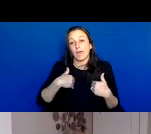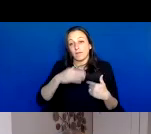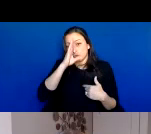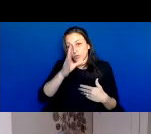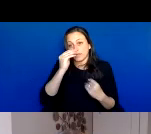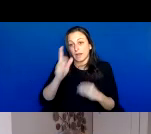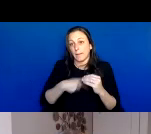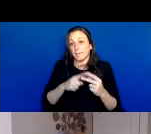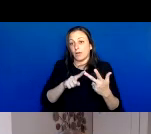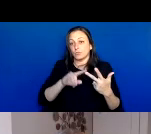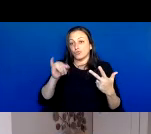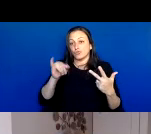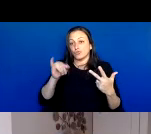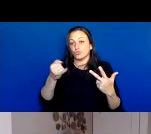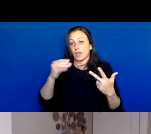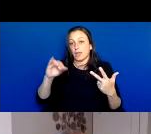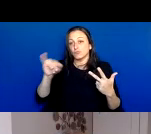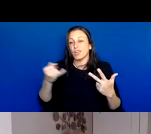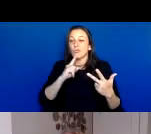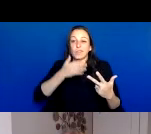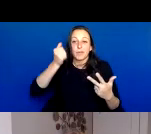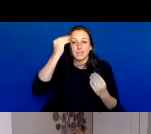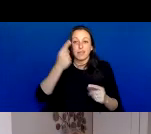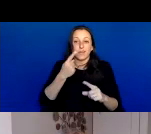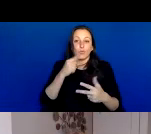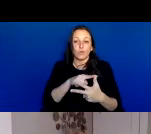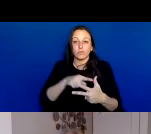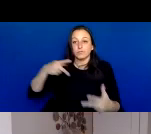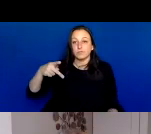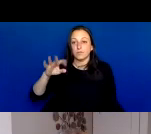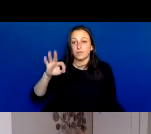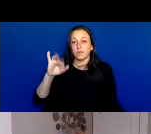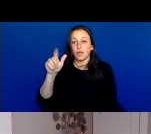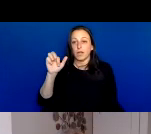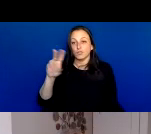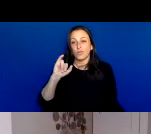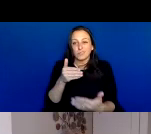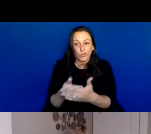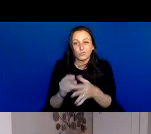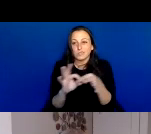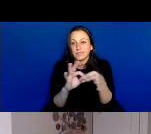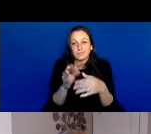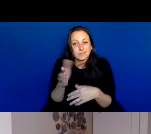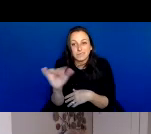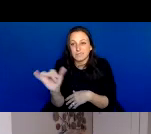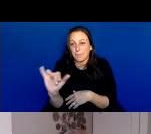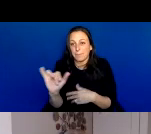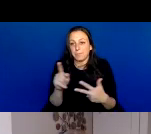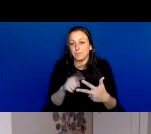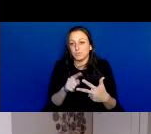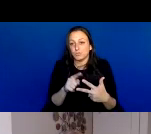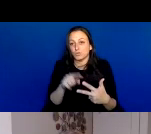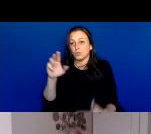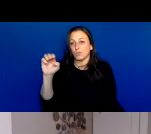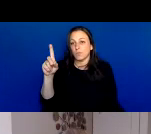we have is really going to be for the Pfizer vaccine, which is closely related, of course, to the